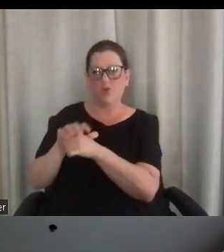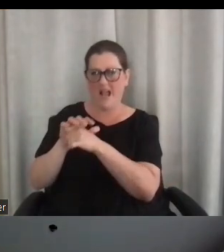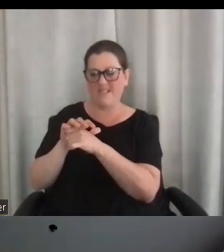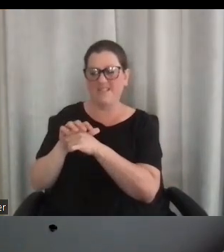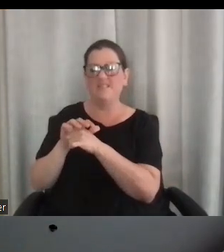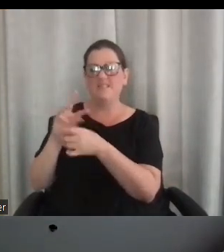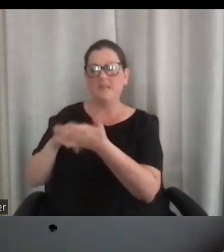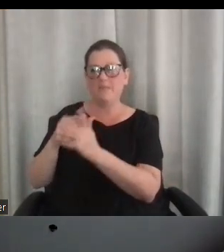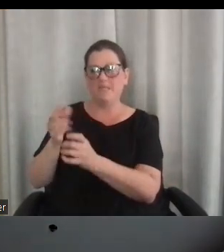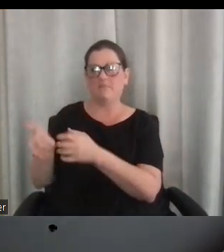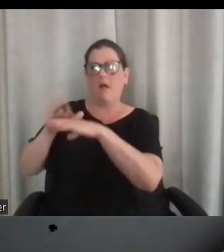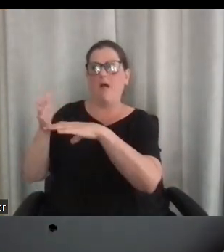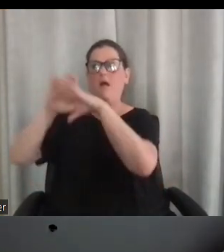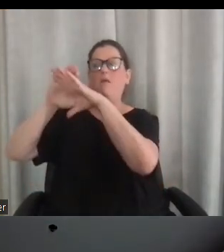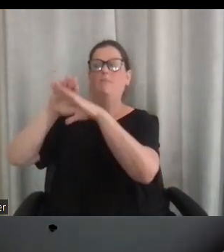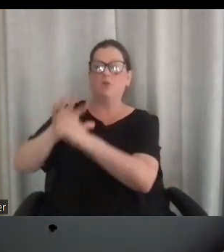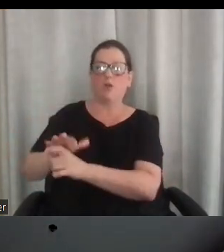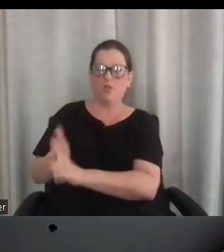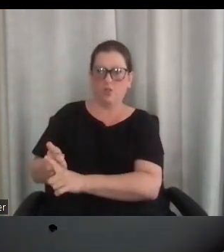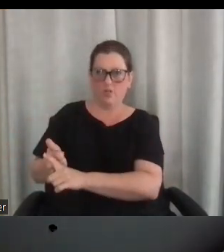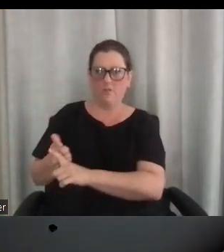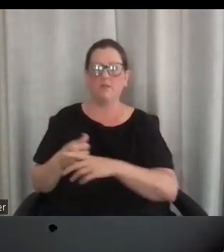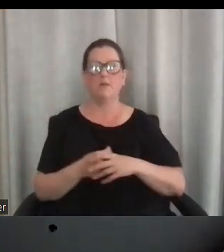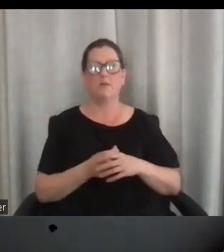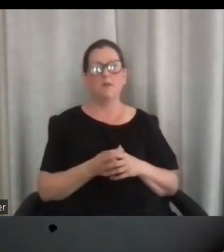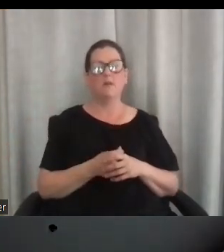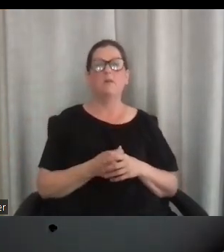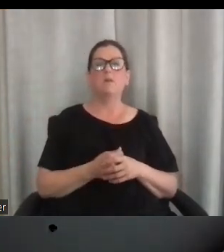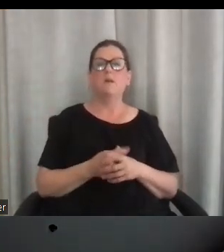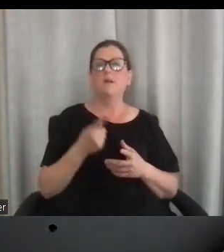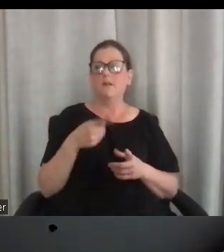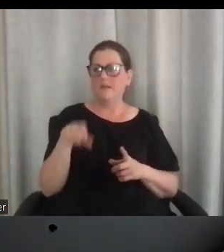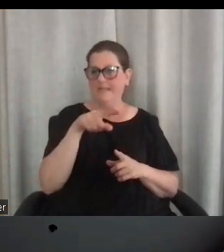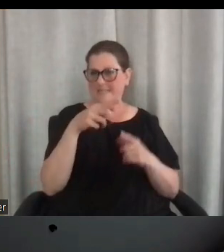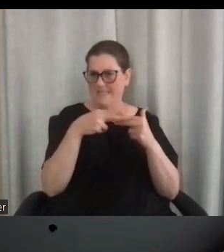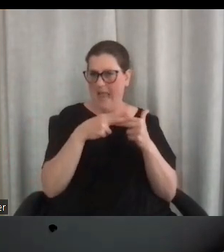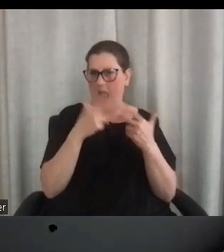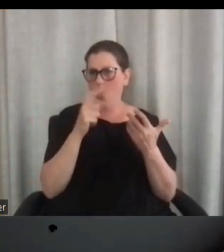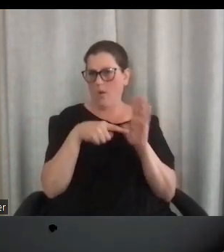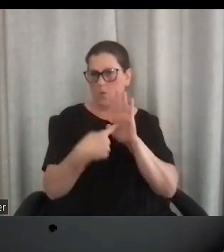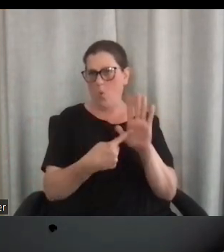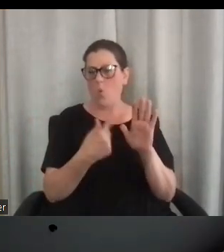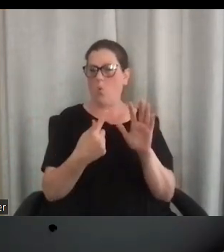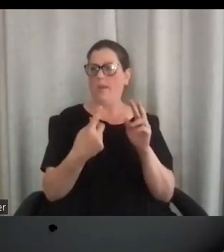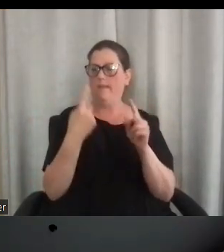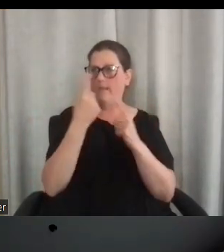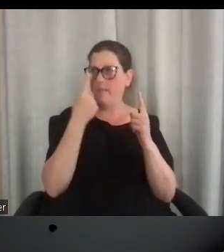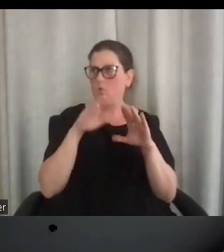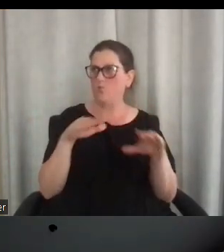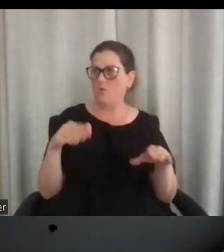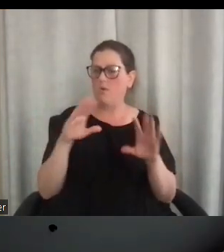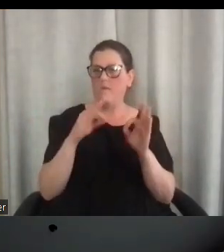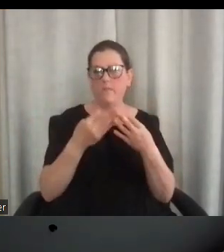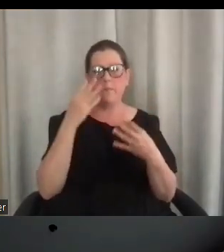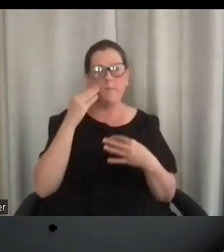themselves. I close this introduction with this slide just to remind us, as we think about childhood and family experiences, that